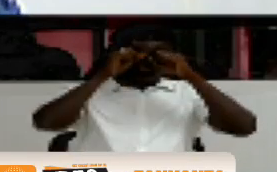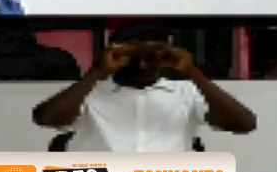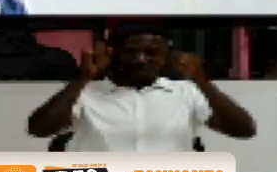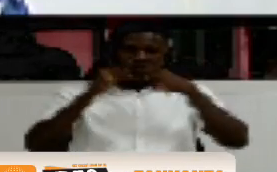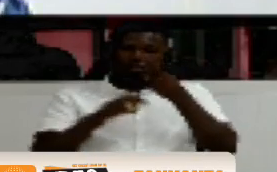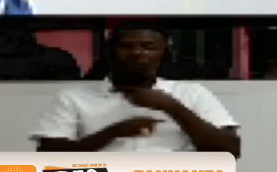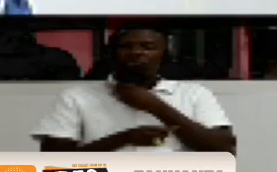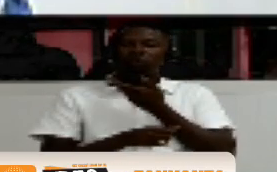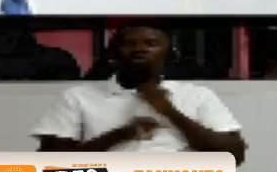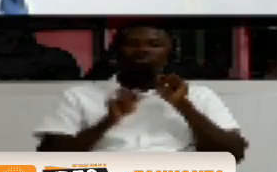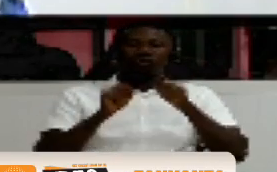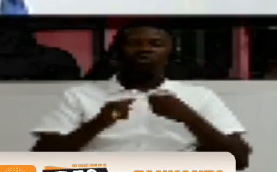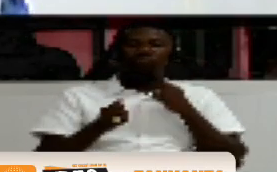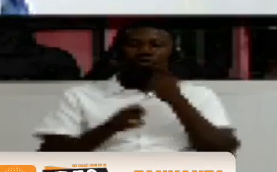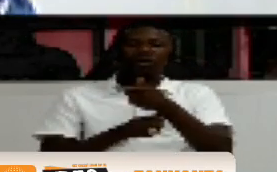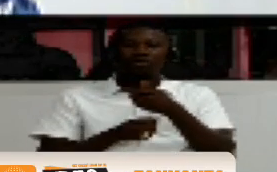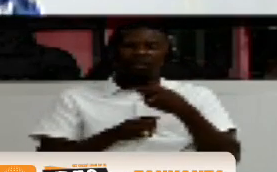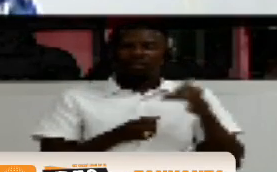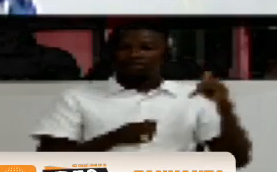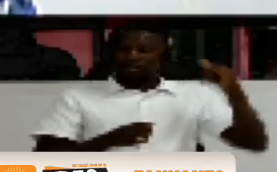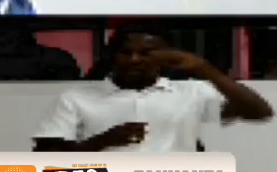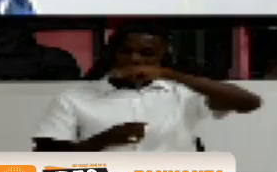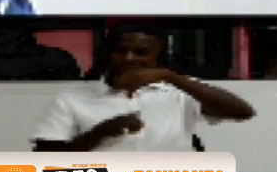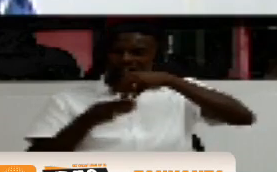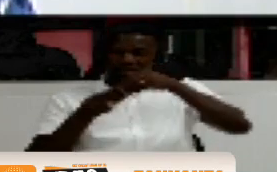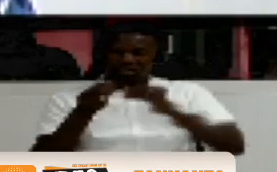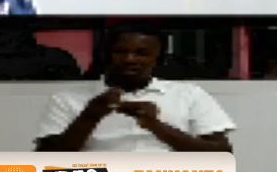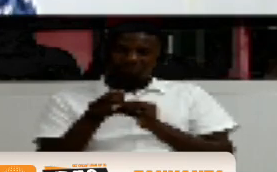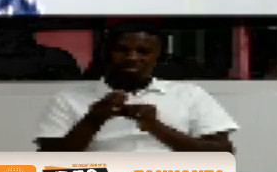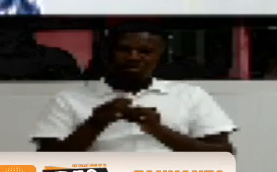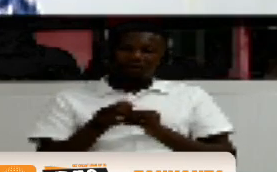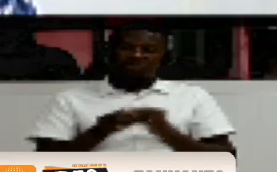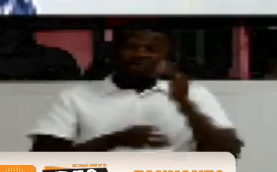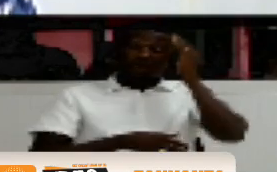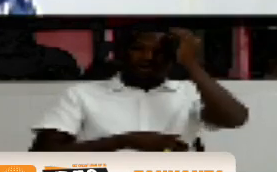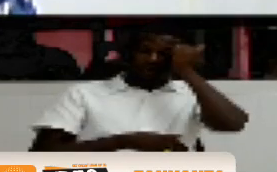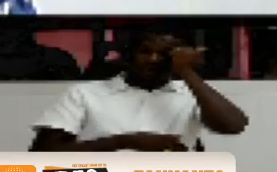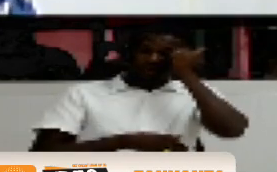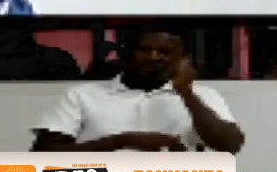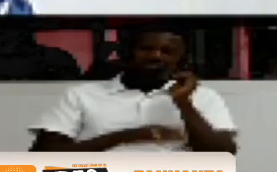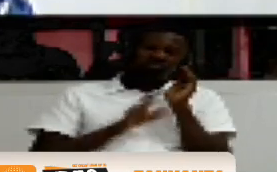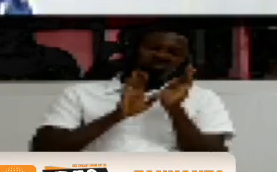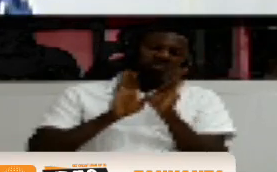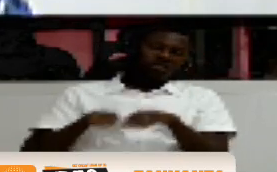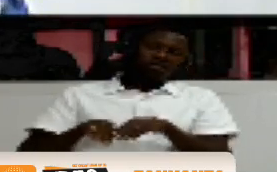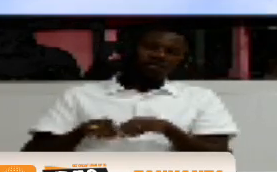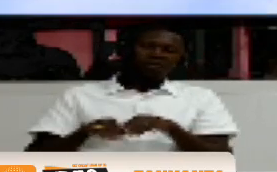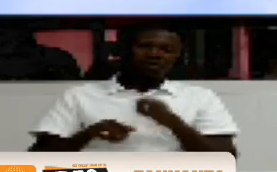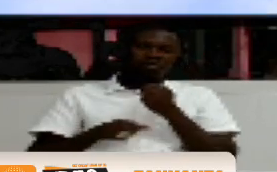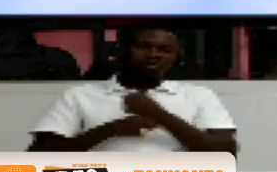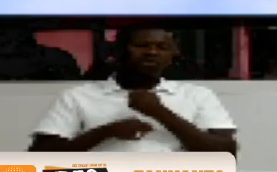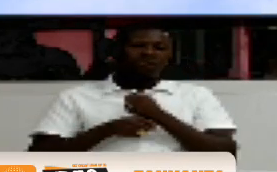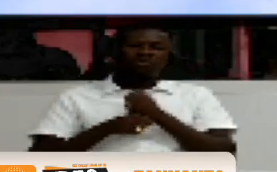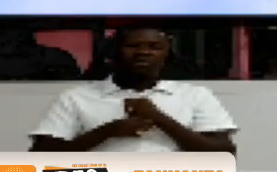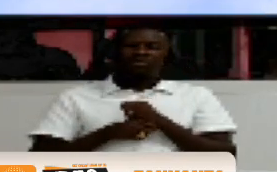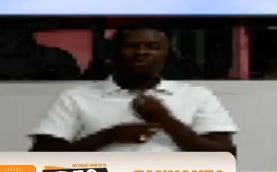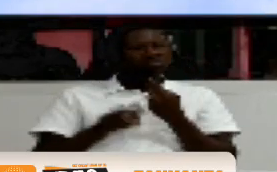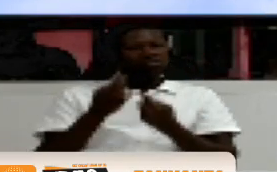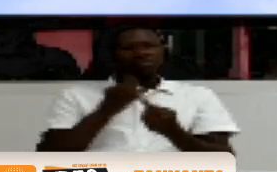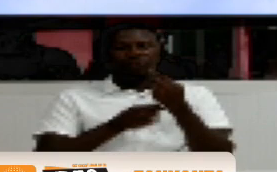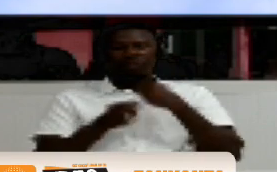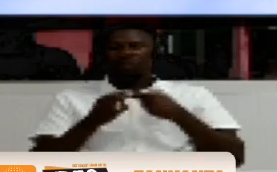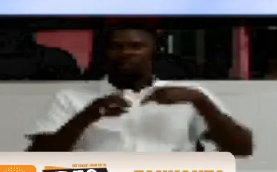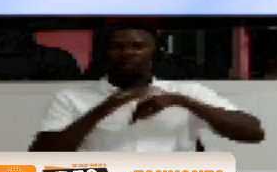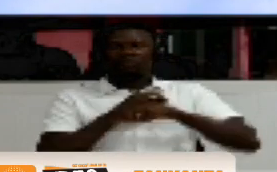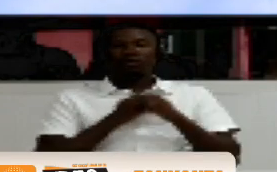tickets. Hopes being dashed has become a recurring theme in our lives